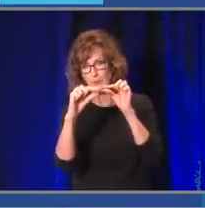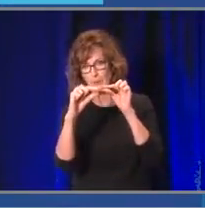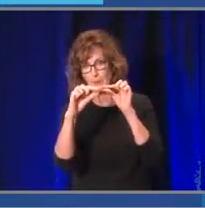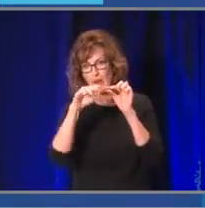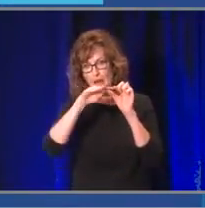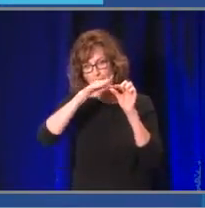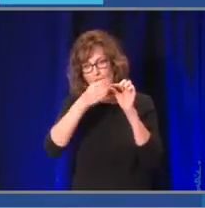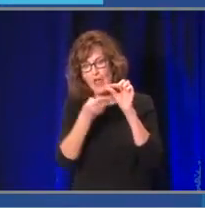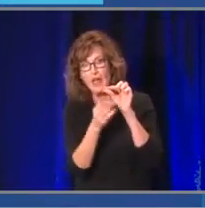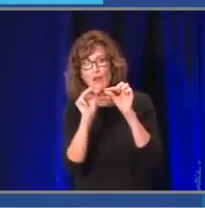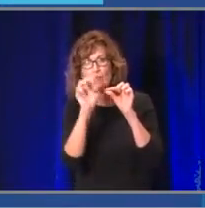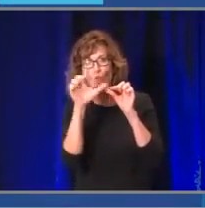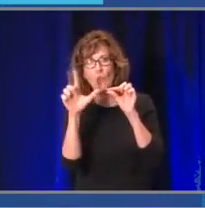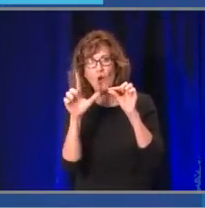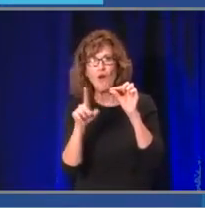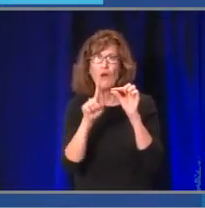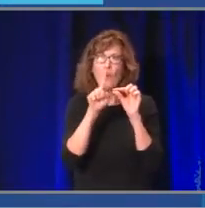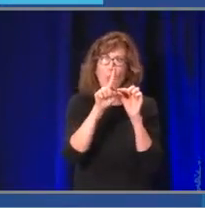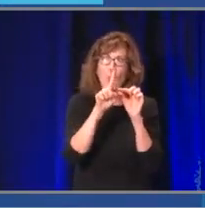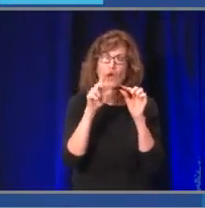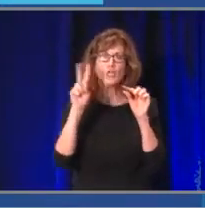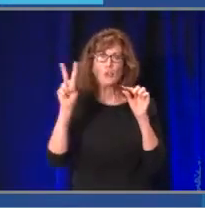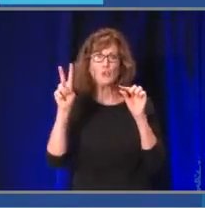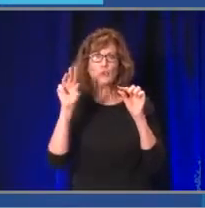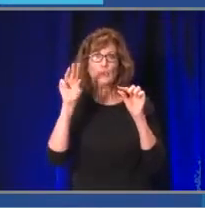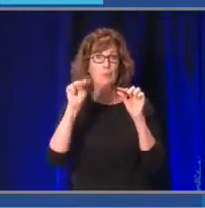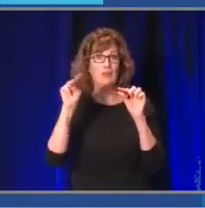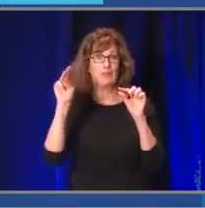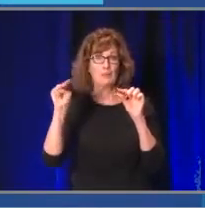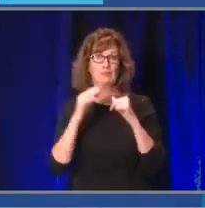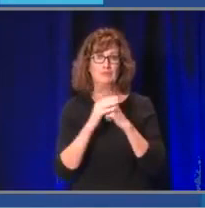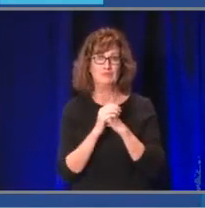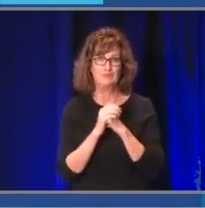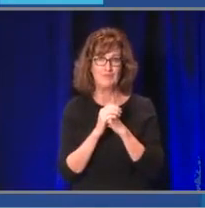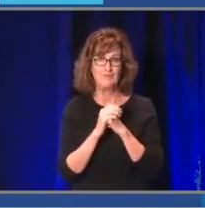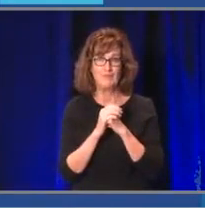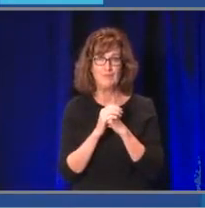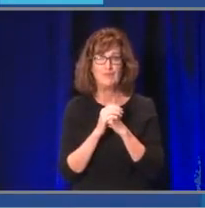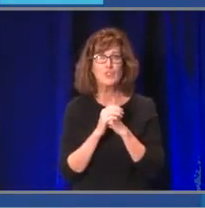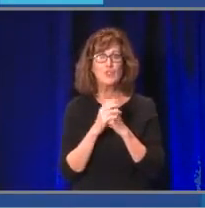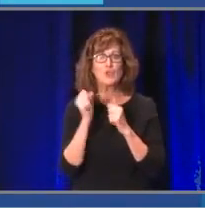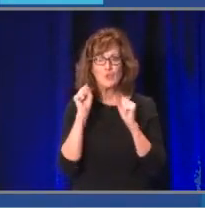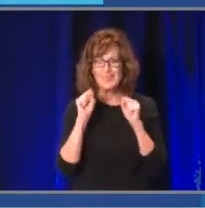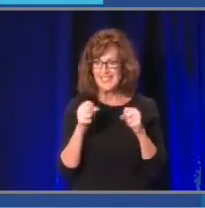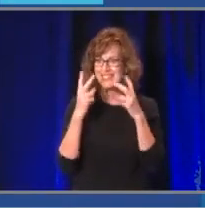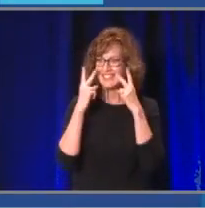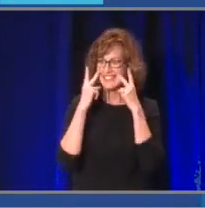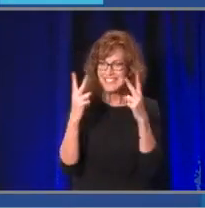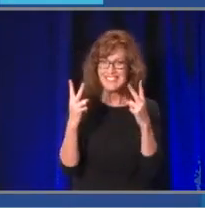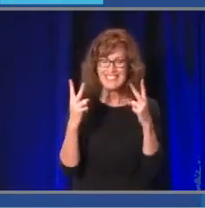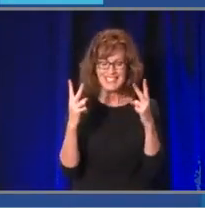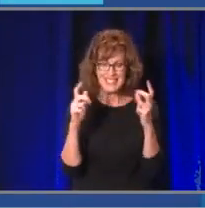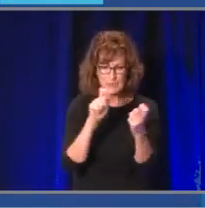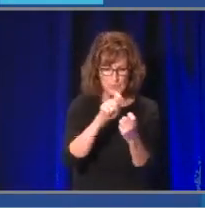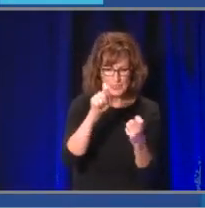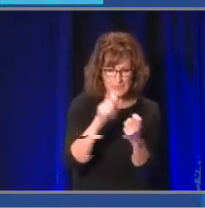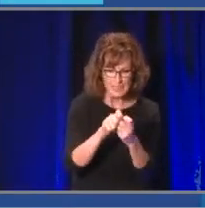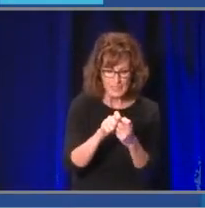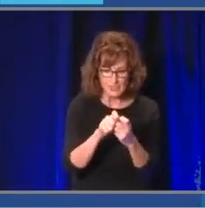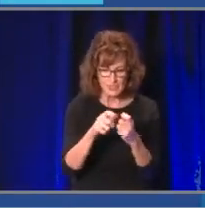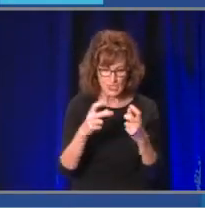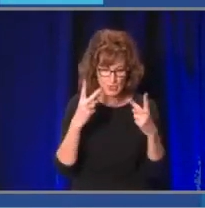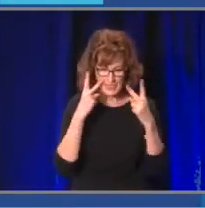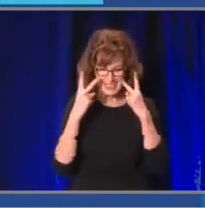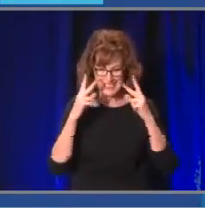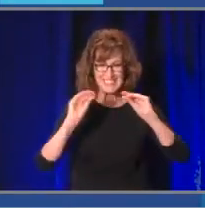the tube is only 1 to 2 millimeters. And again, you can see the precision, you can see the visualization, you can see the